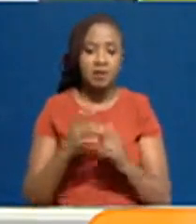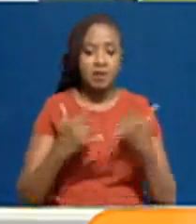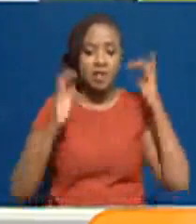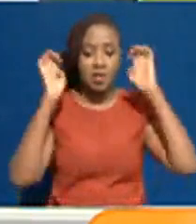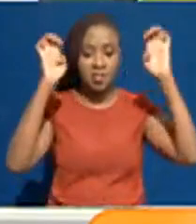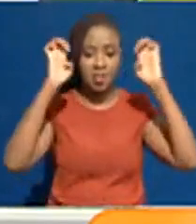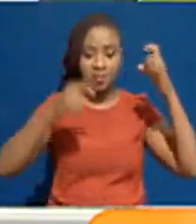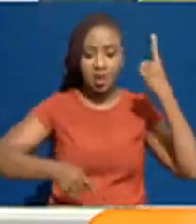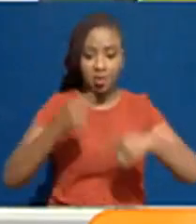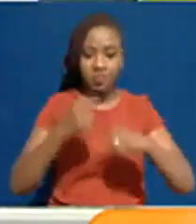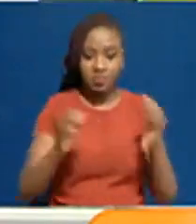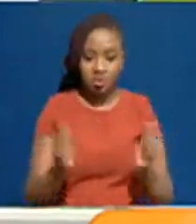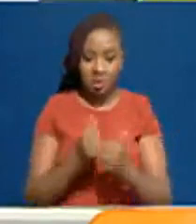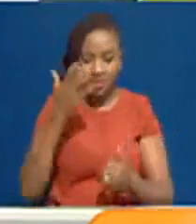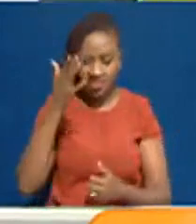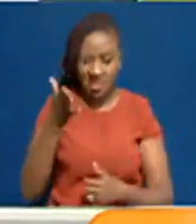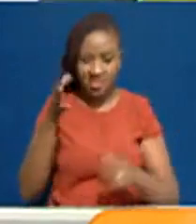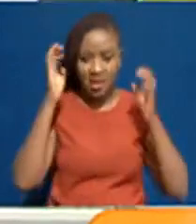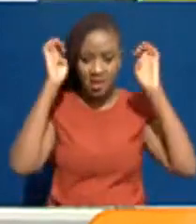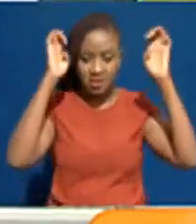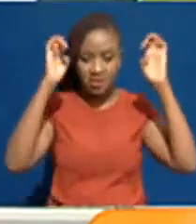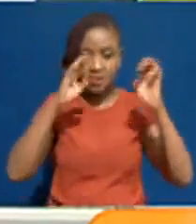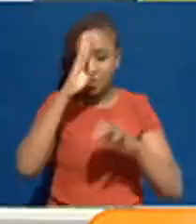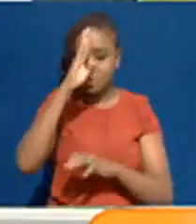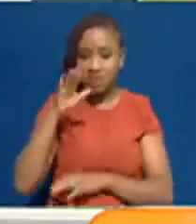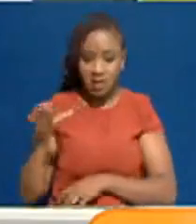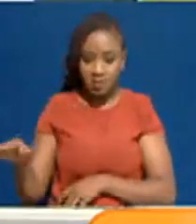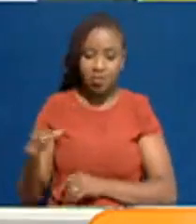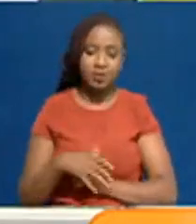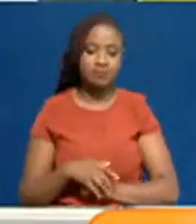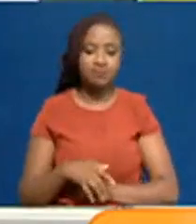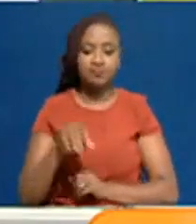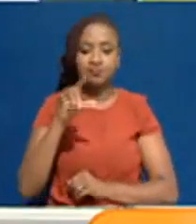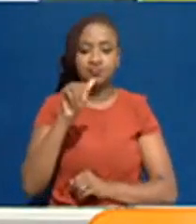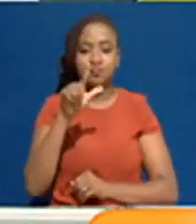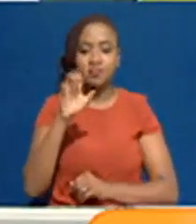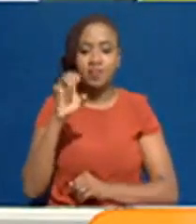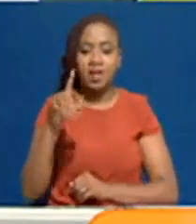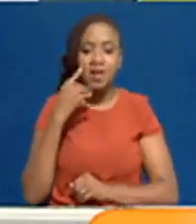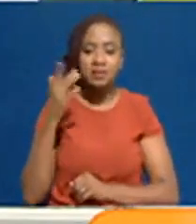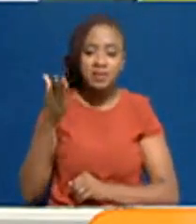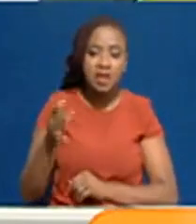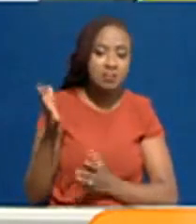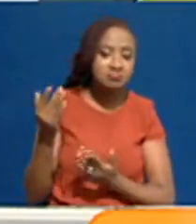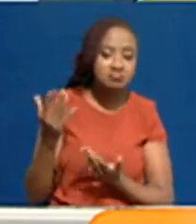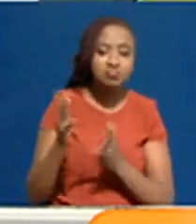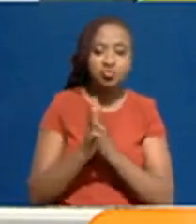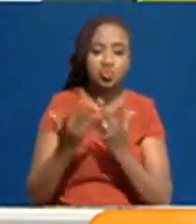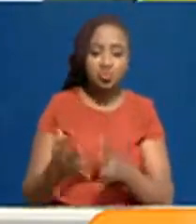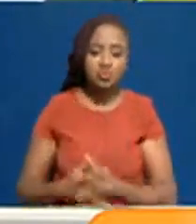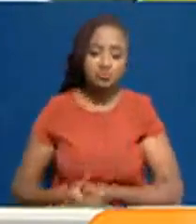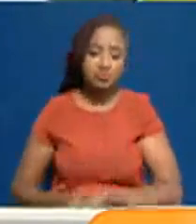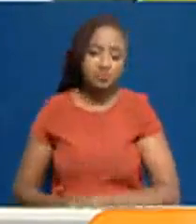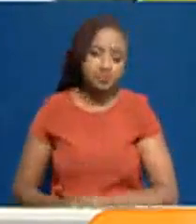Run held in the streets of Addis Ababa, Ethiopia on Sunday morning. Alex Kinua is in Addis with that report.